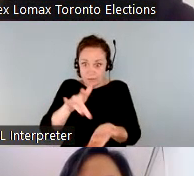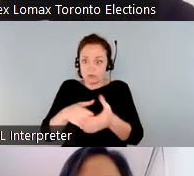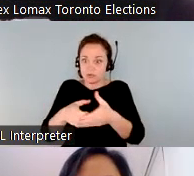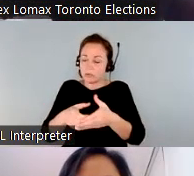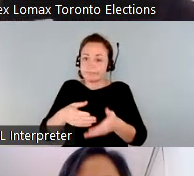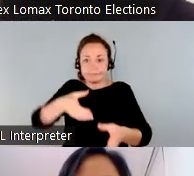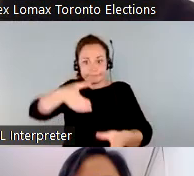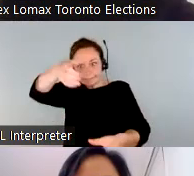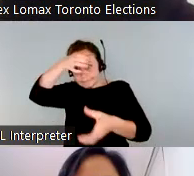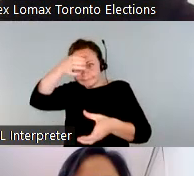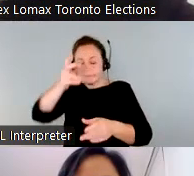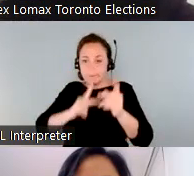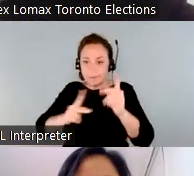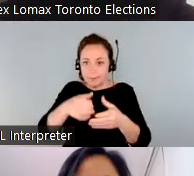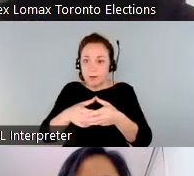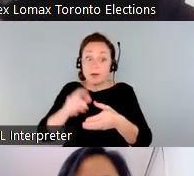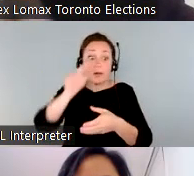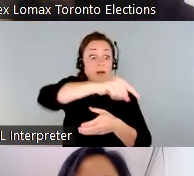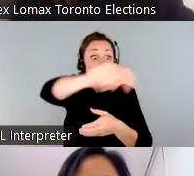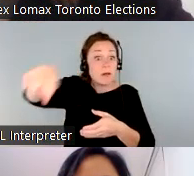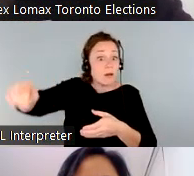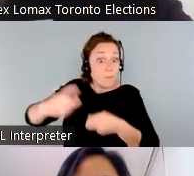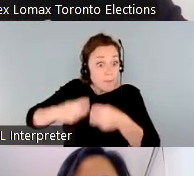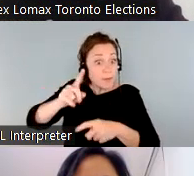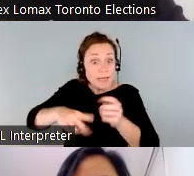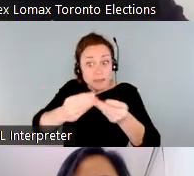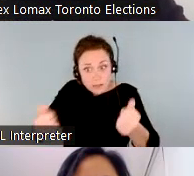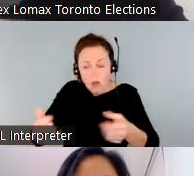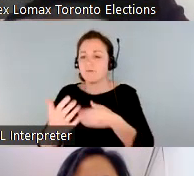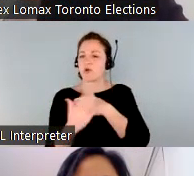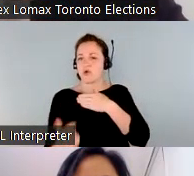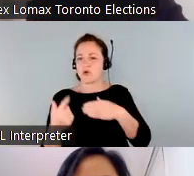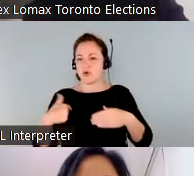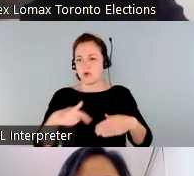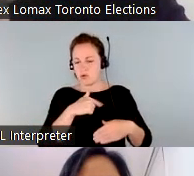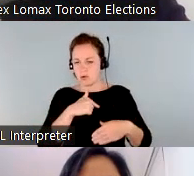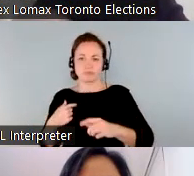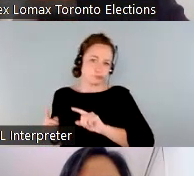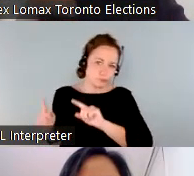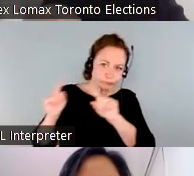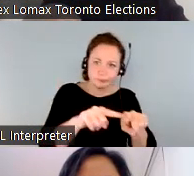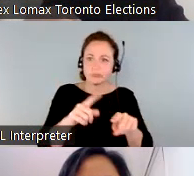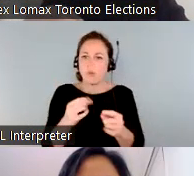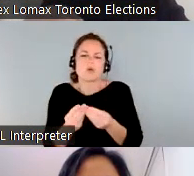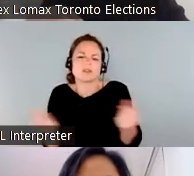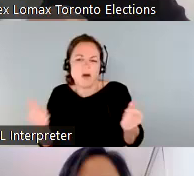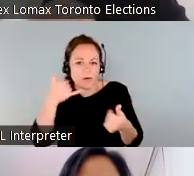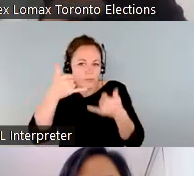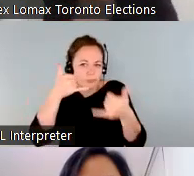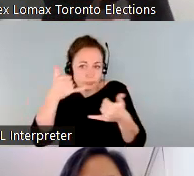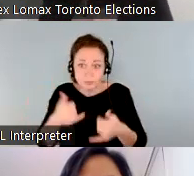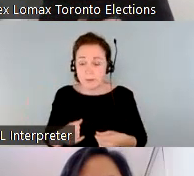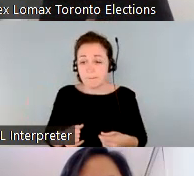single election central location to be able to be deployed or to solve those